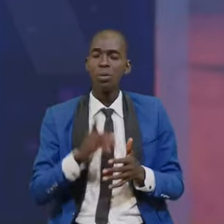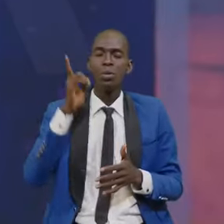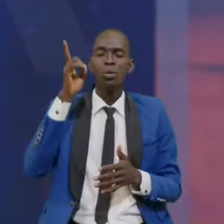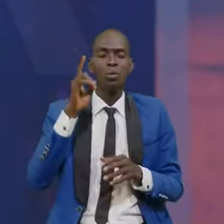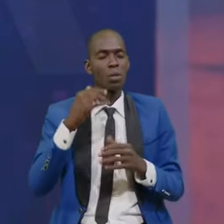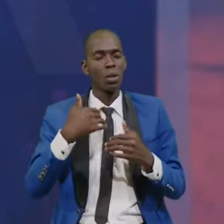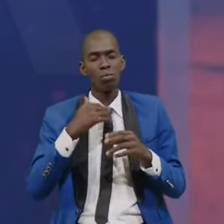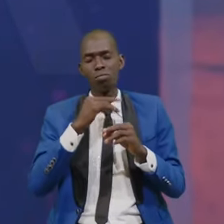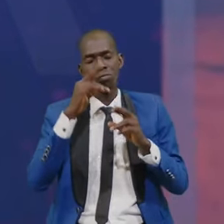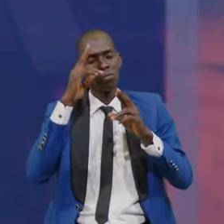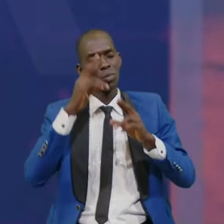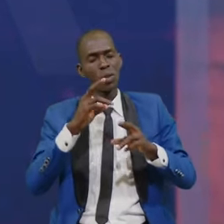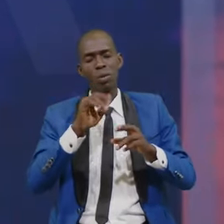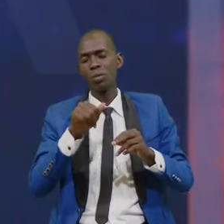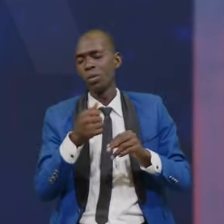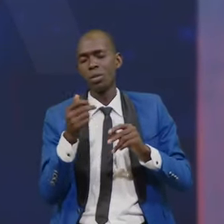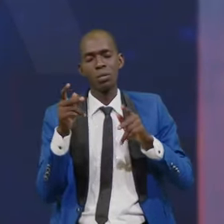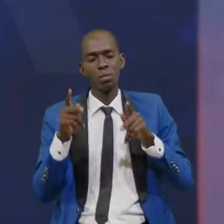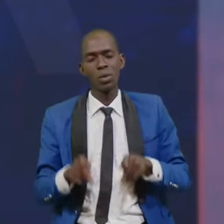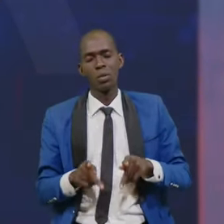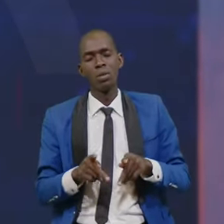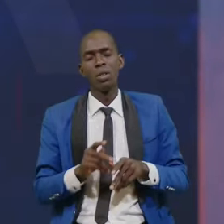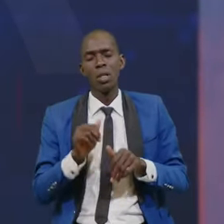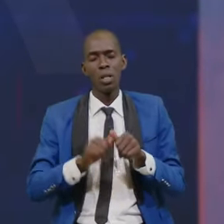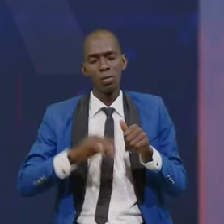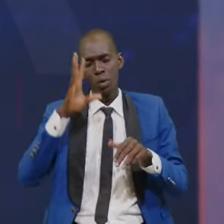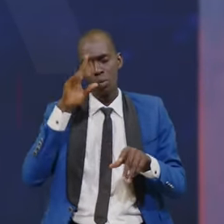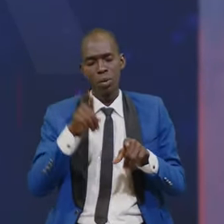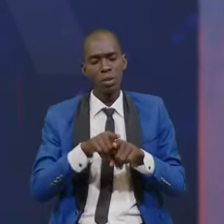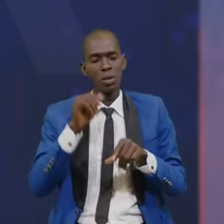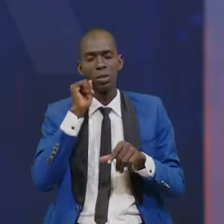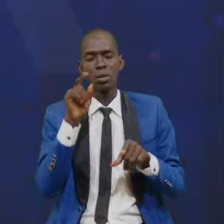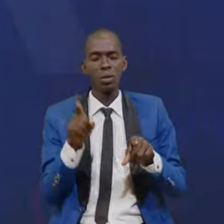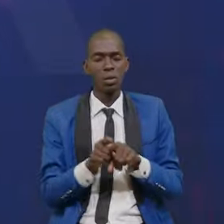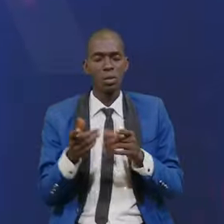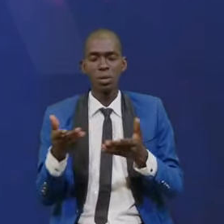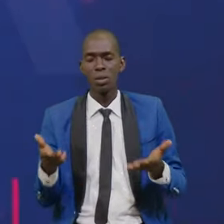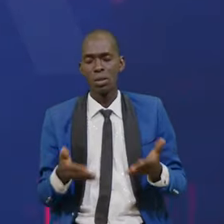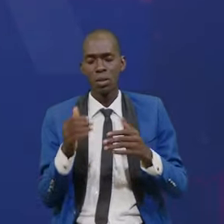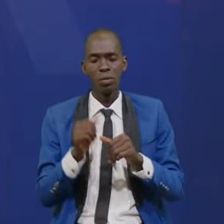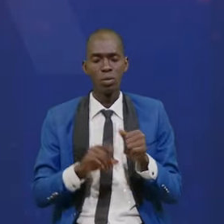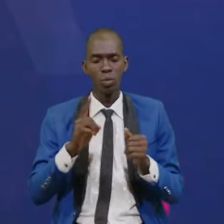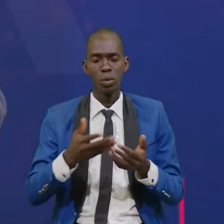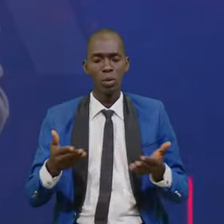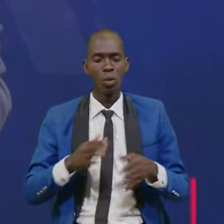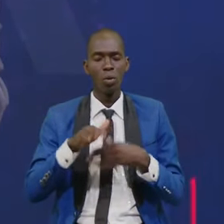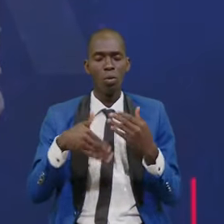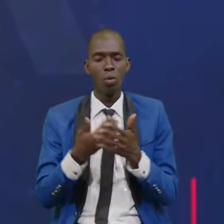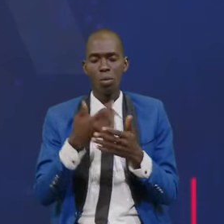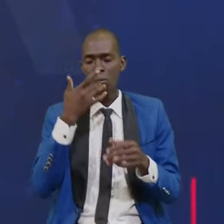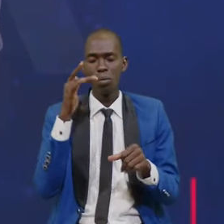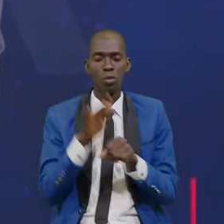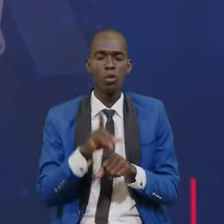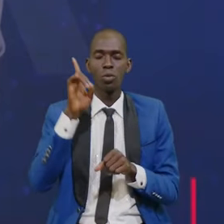persons. Every brother here, every sister here, everyone here, all the promises you have made, I